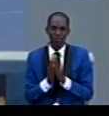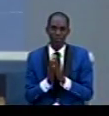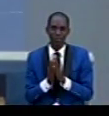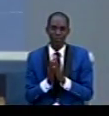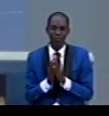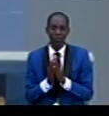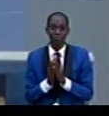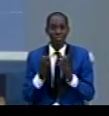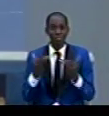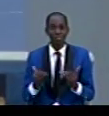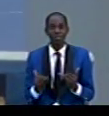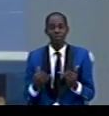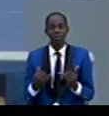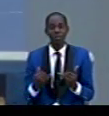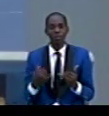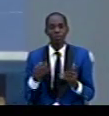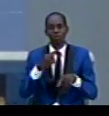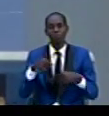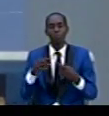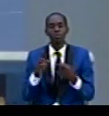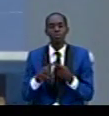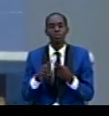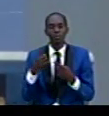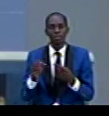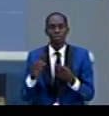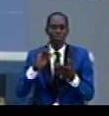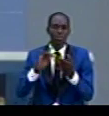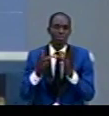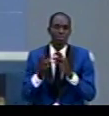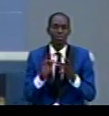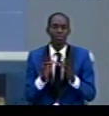Now we offer to you online.